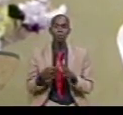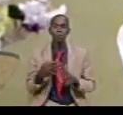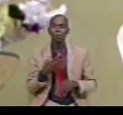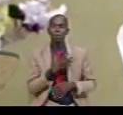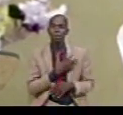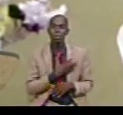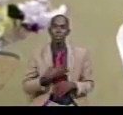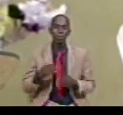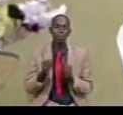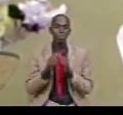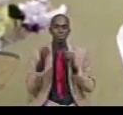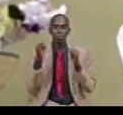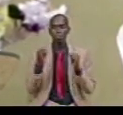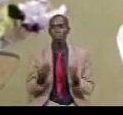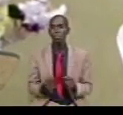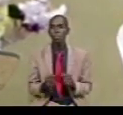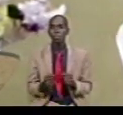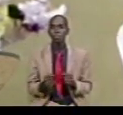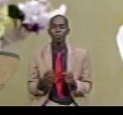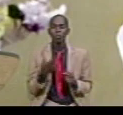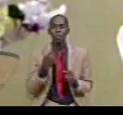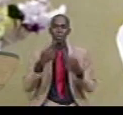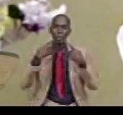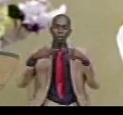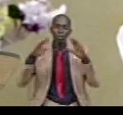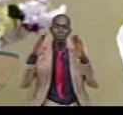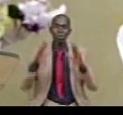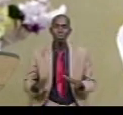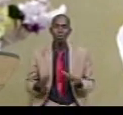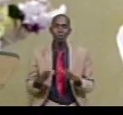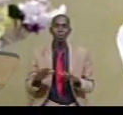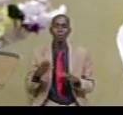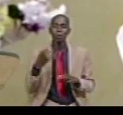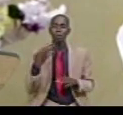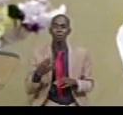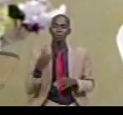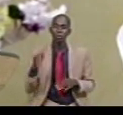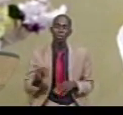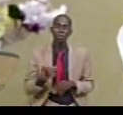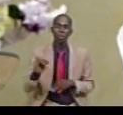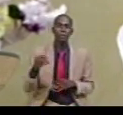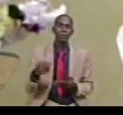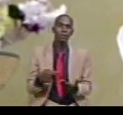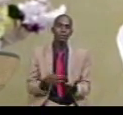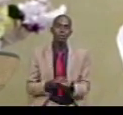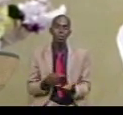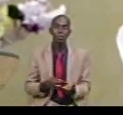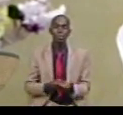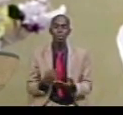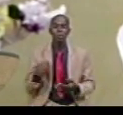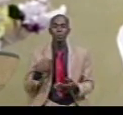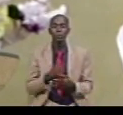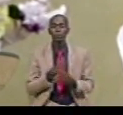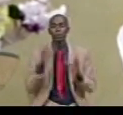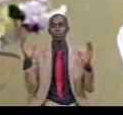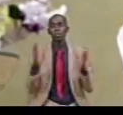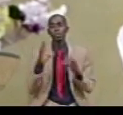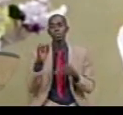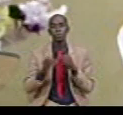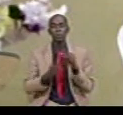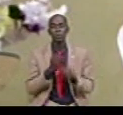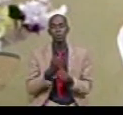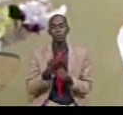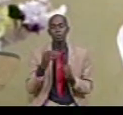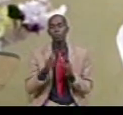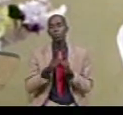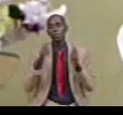preacher par excellence and a proclaimer of the everlasting gospel. As we commemorate 50 years of extraordinary